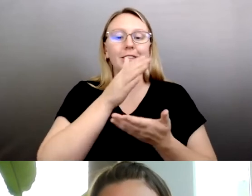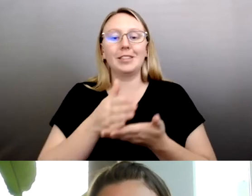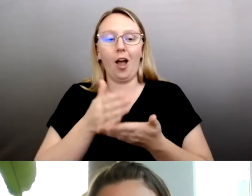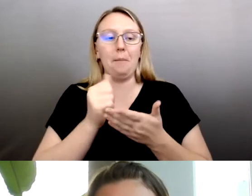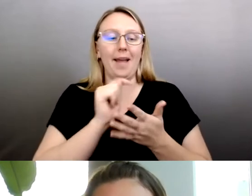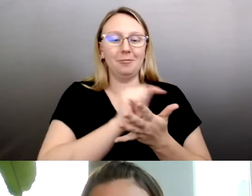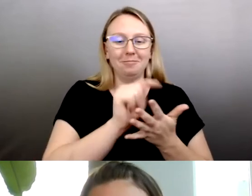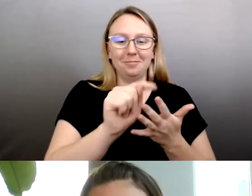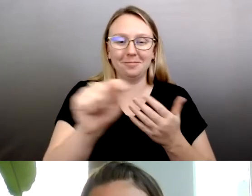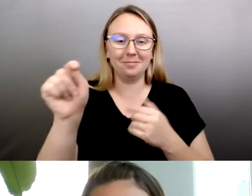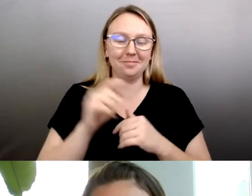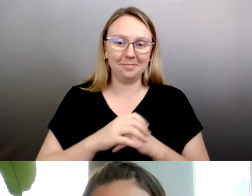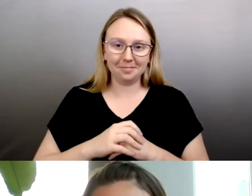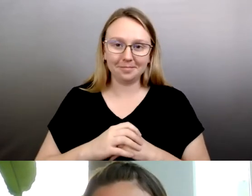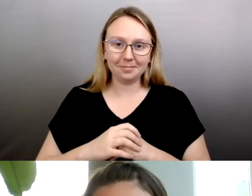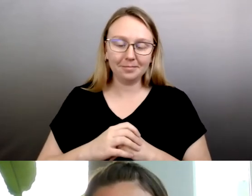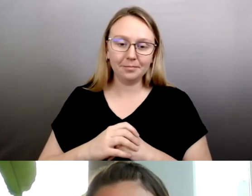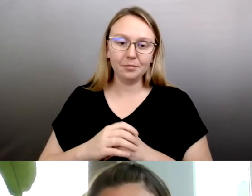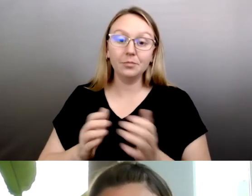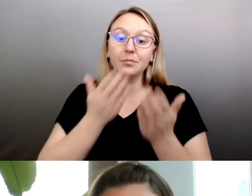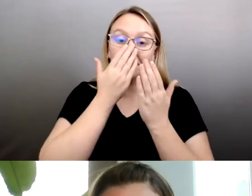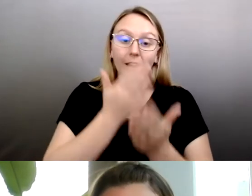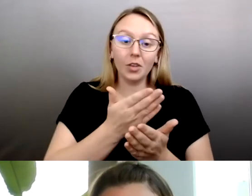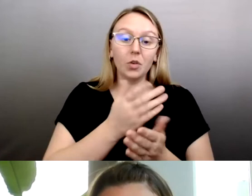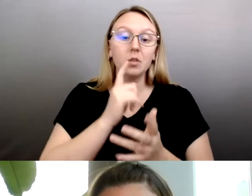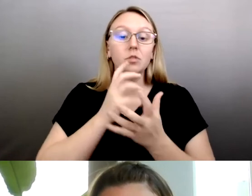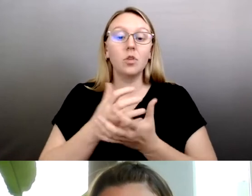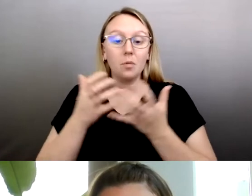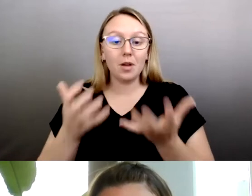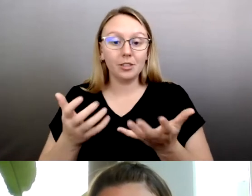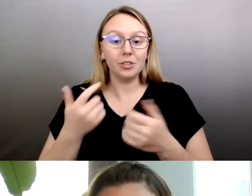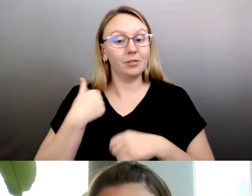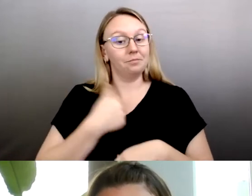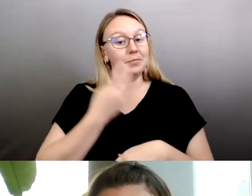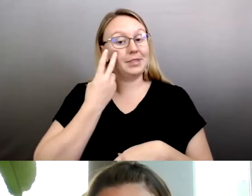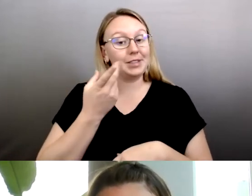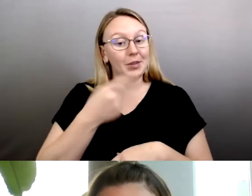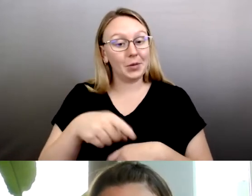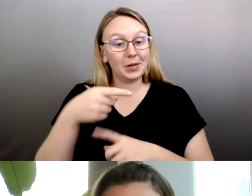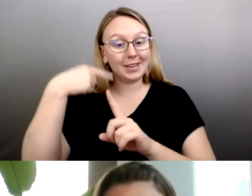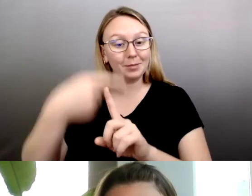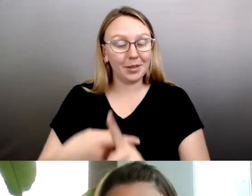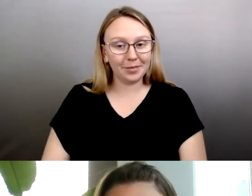these sites. So thank you all so much, and we will see you next month.